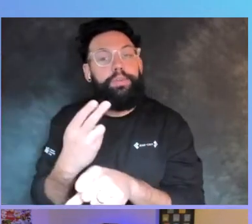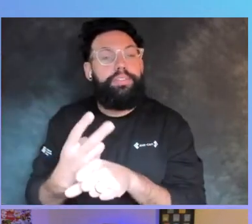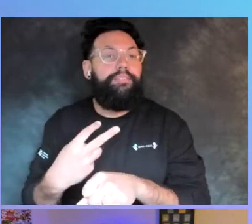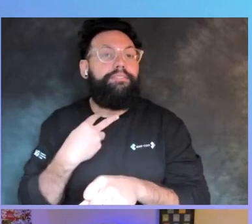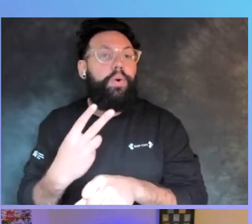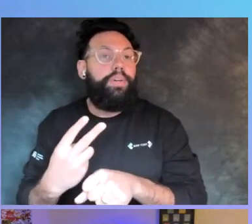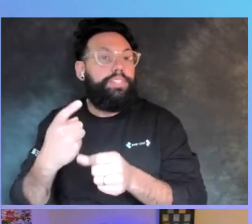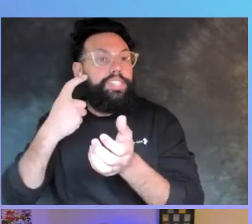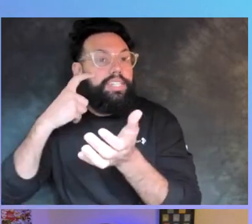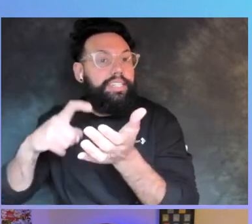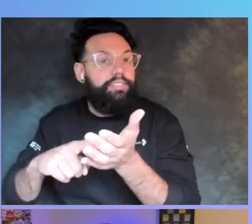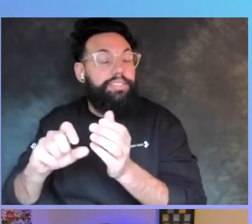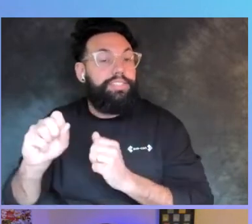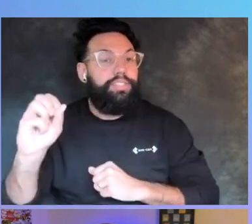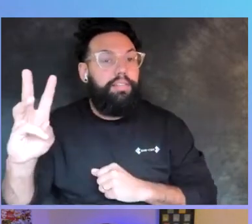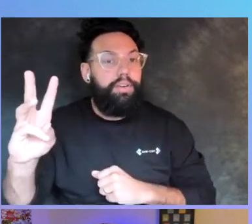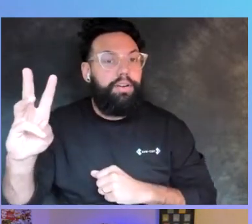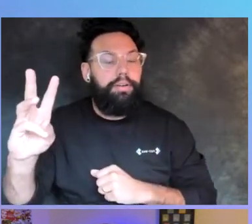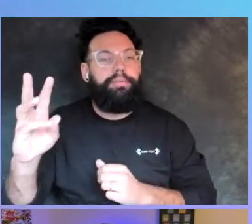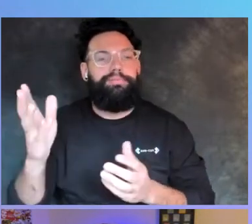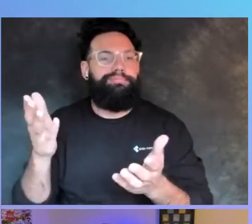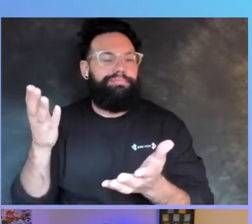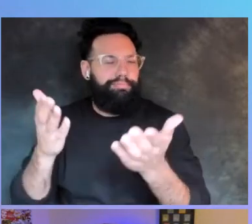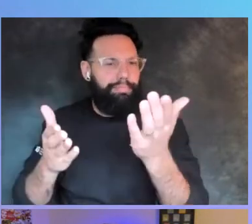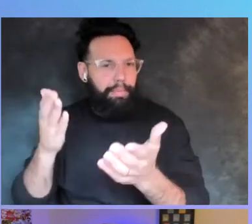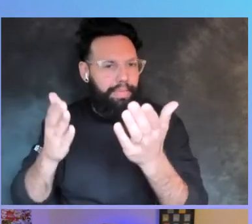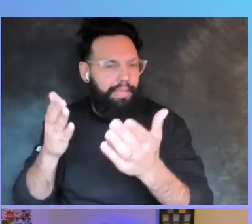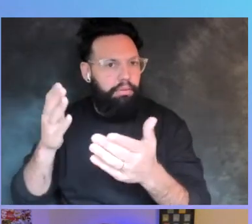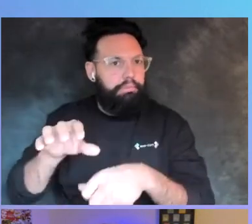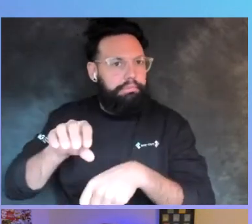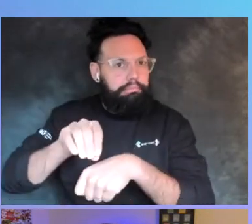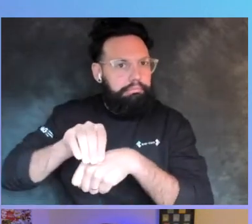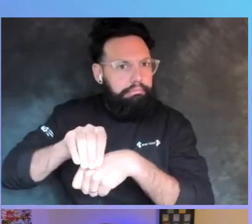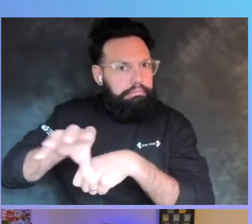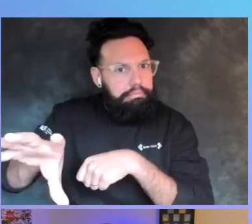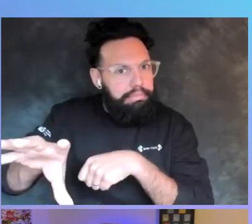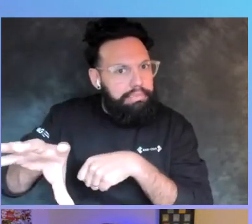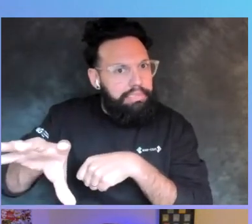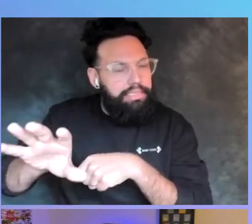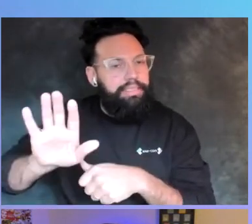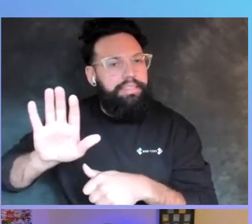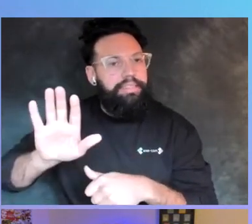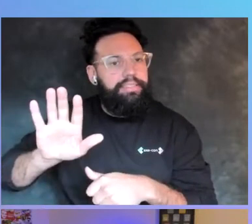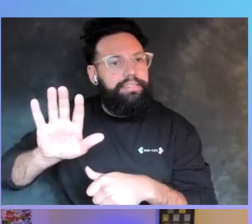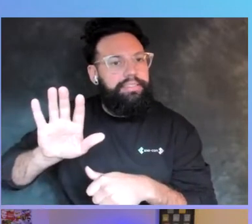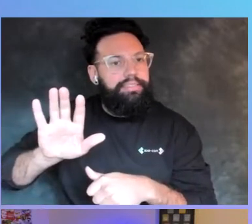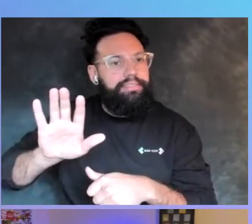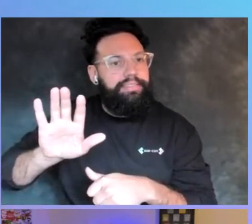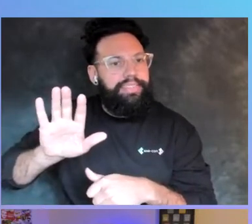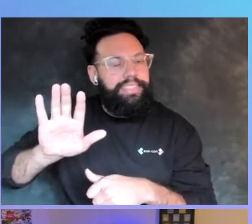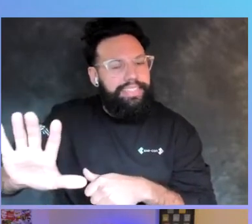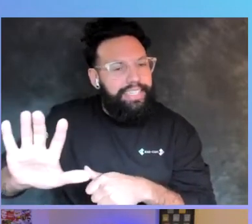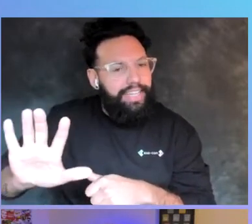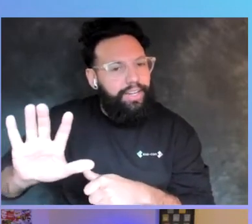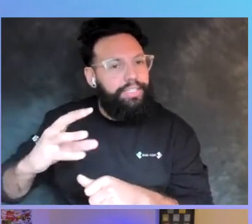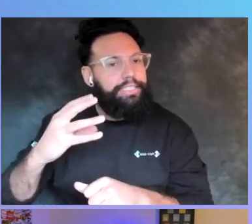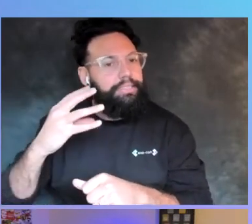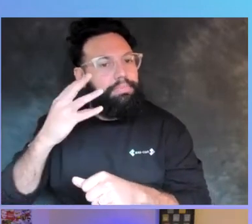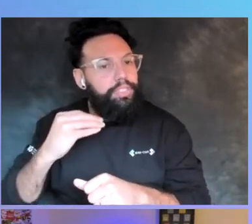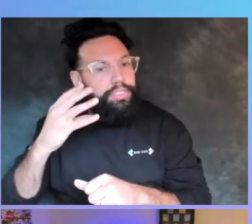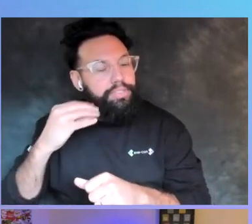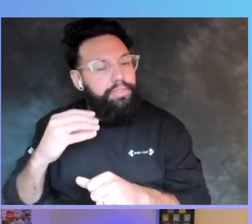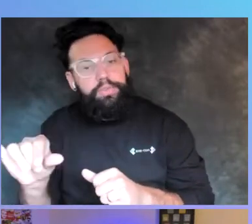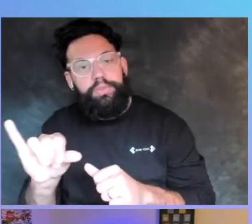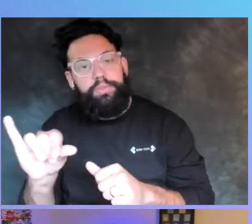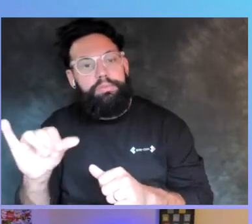of interactive, or that lack of implicit or explicit association with those